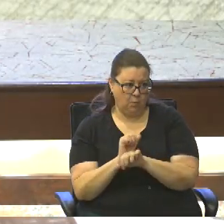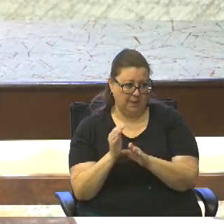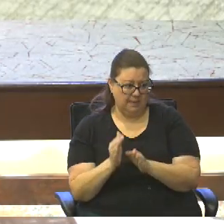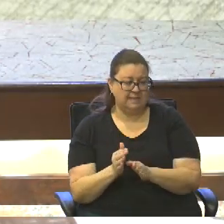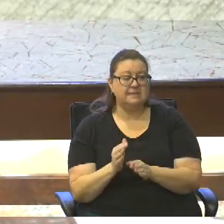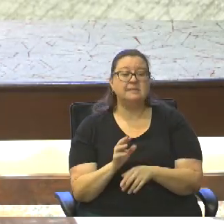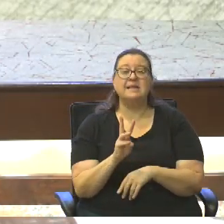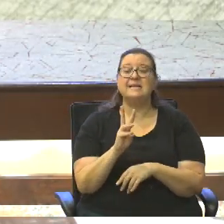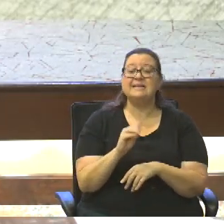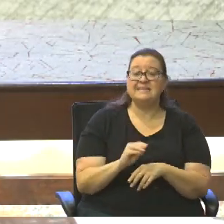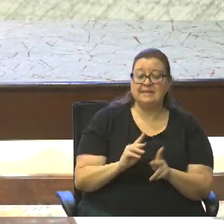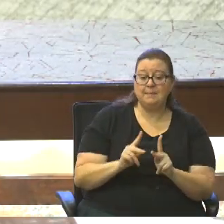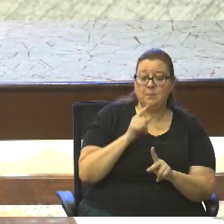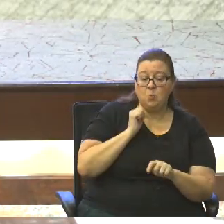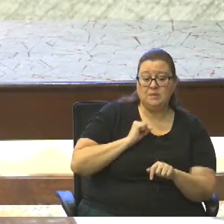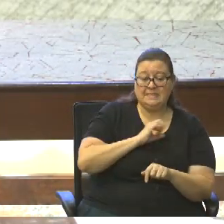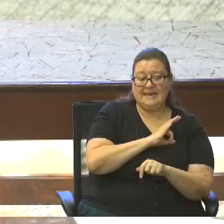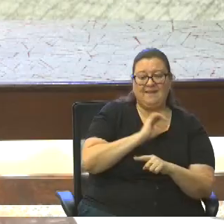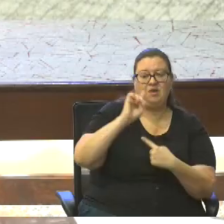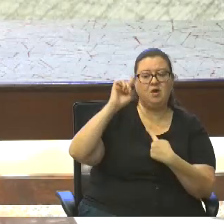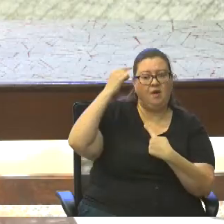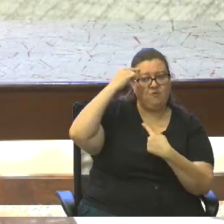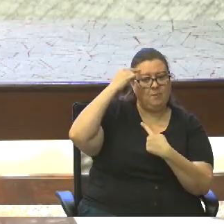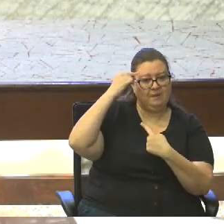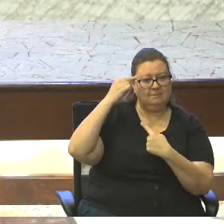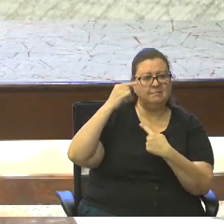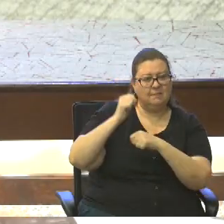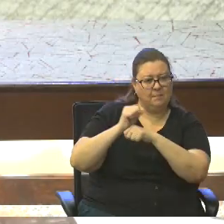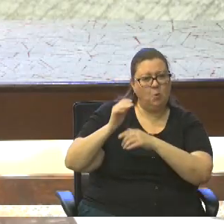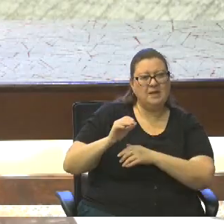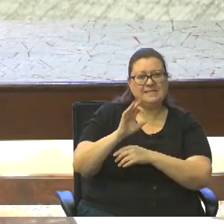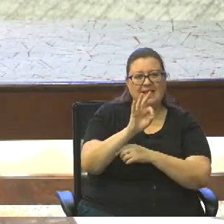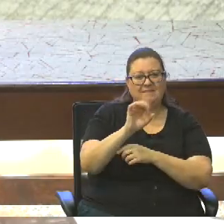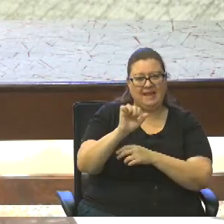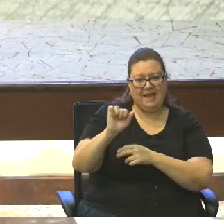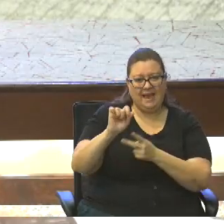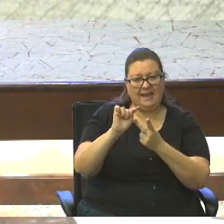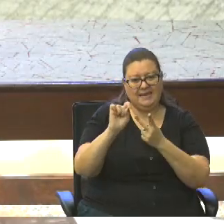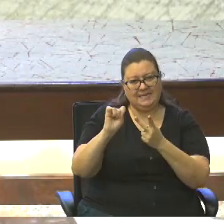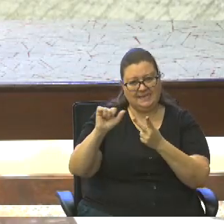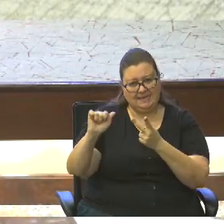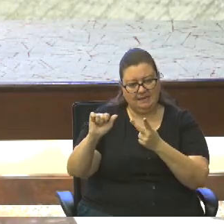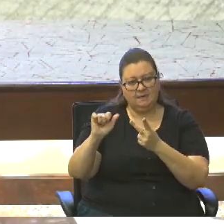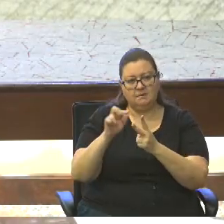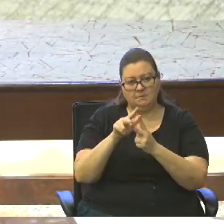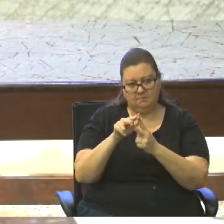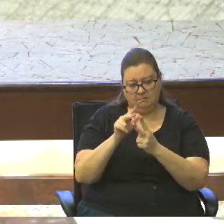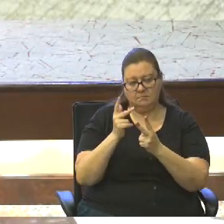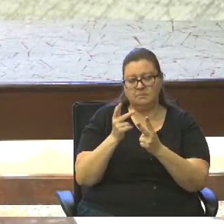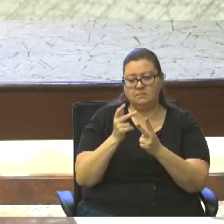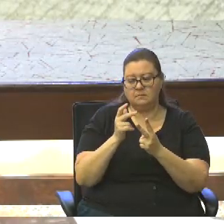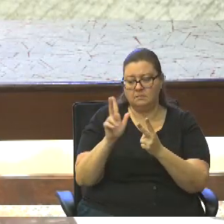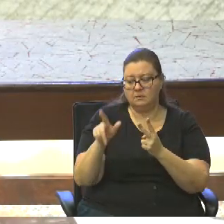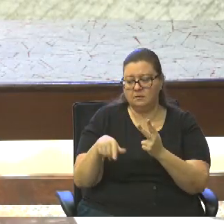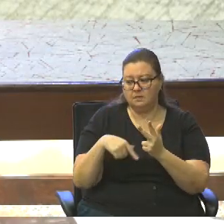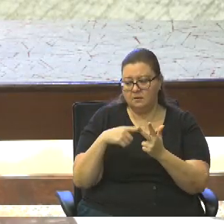60 employees at the airport that are government employees, either FAA or TSA employees. And then